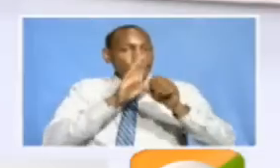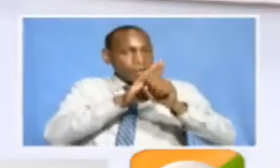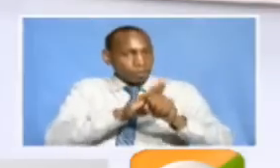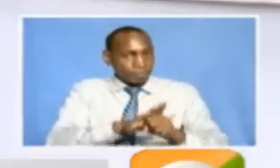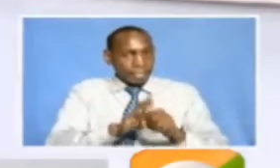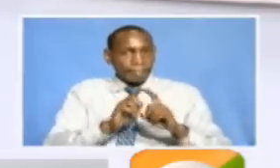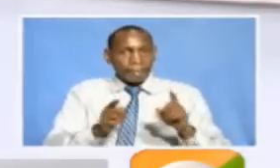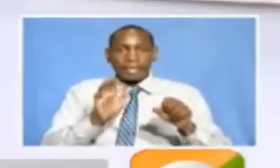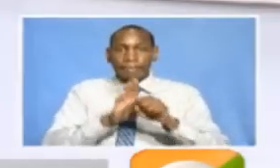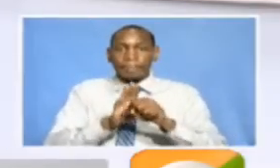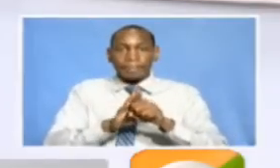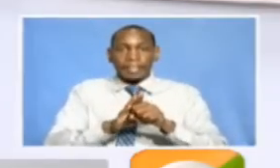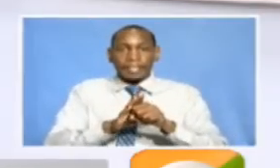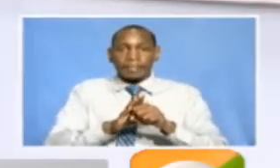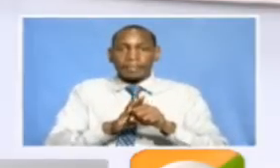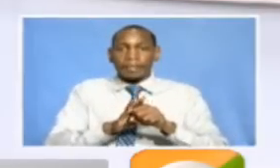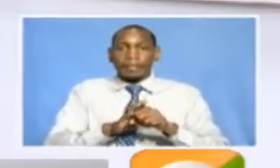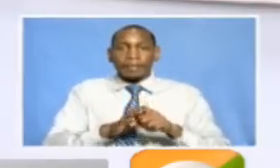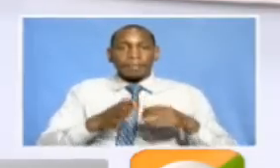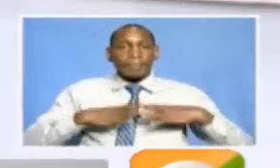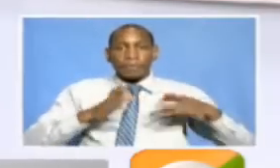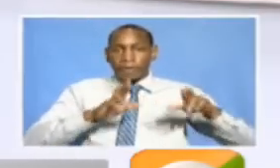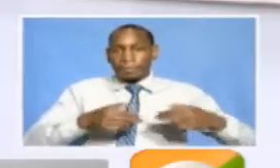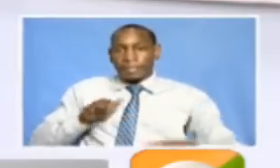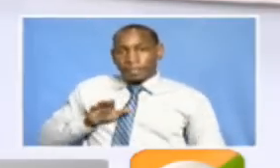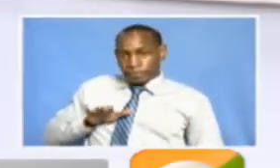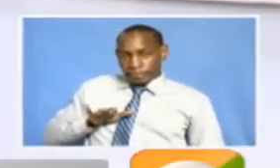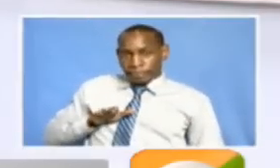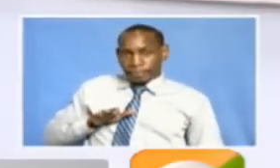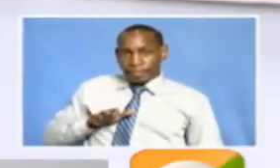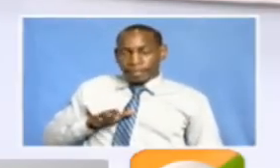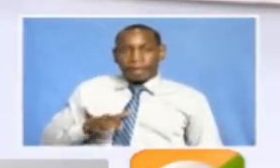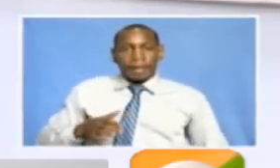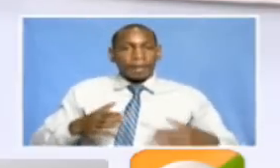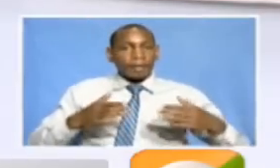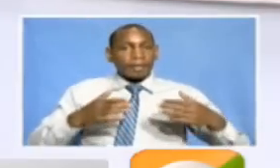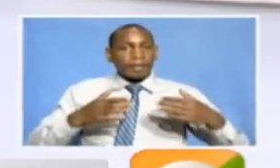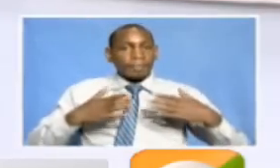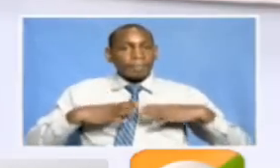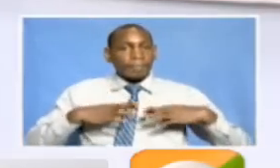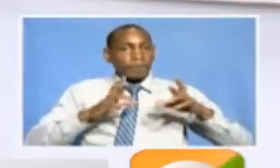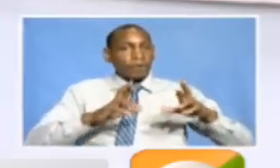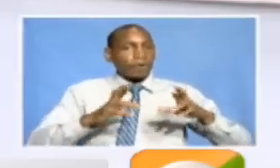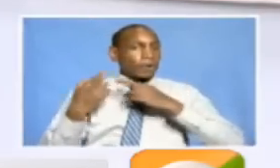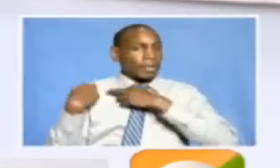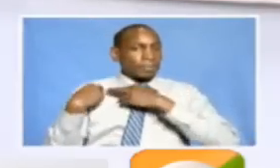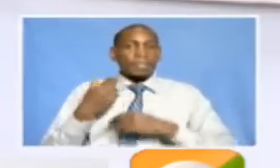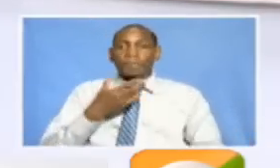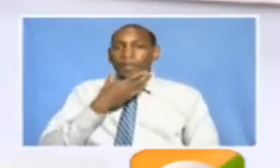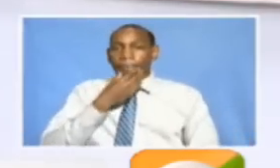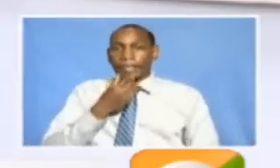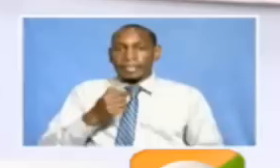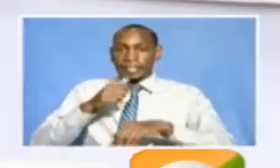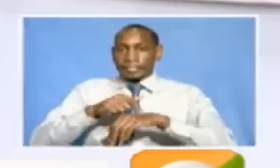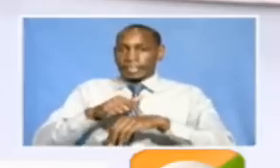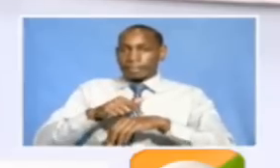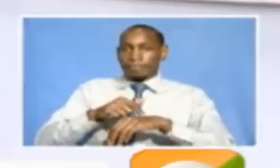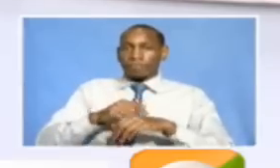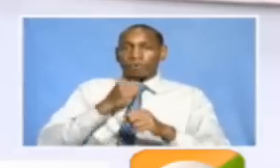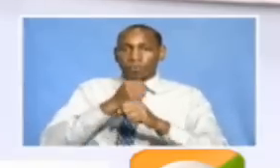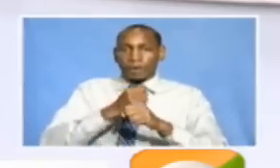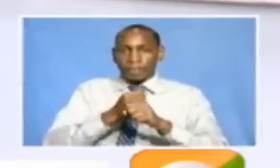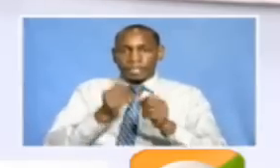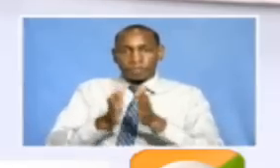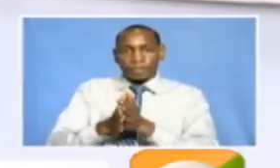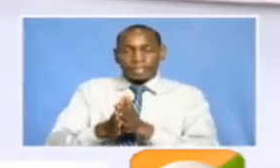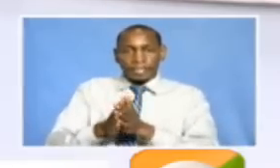most victims are females, right, and most perpetrators are males. When we're dealing with females, especially after adolescence onwards into